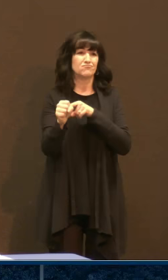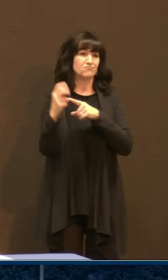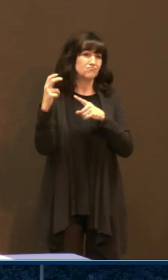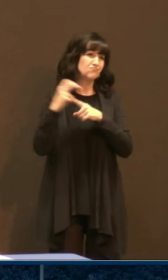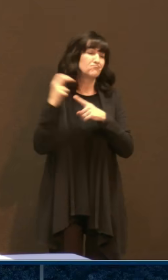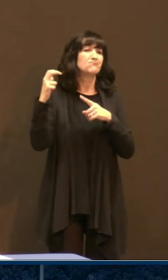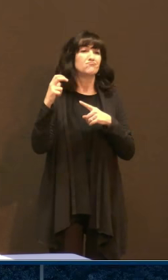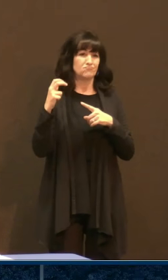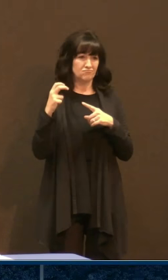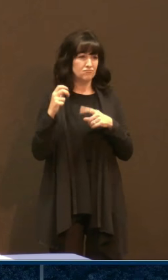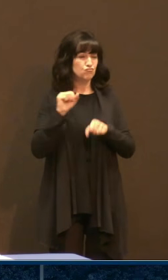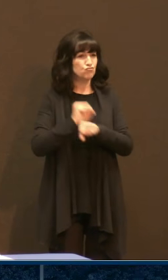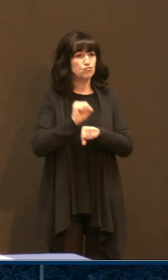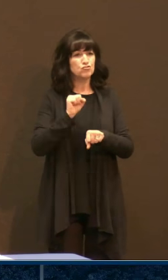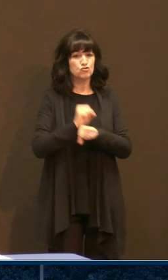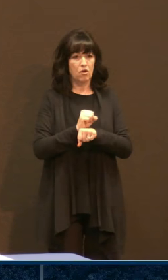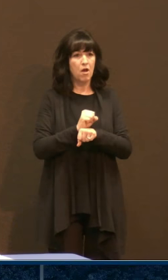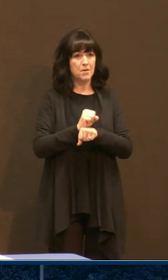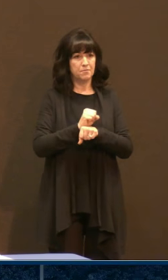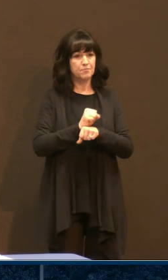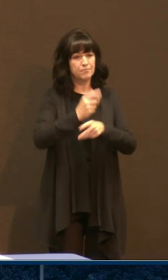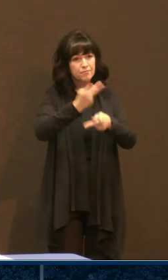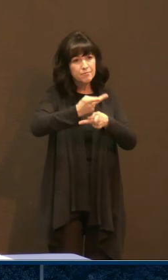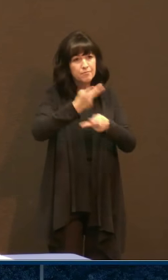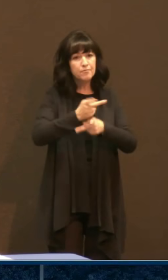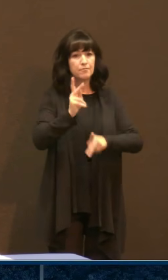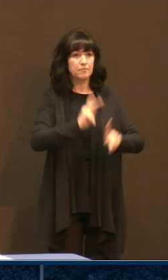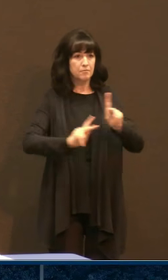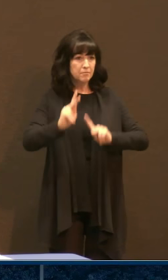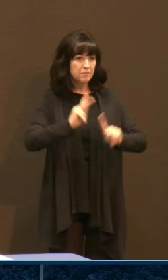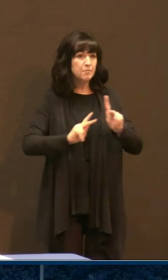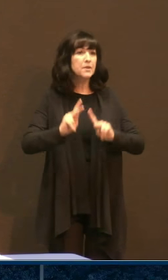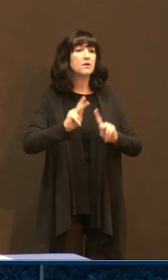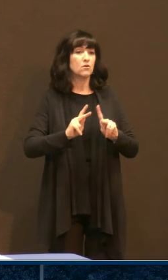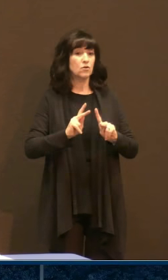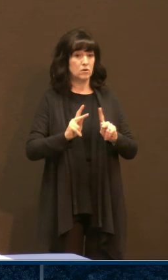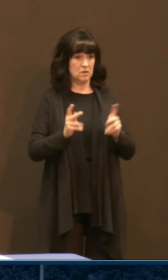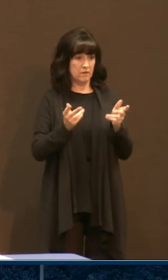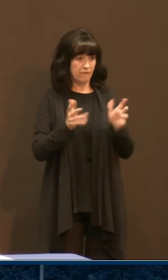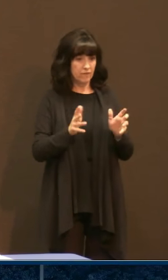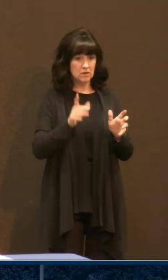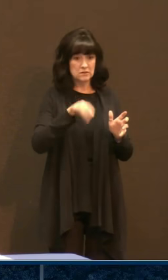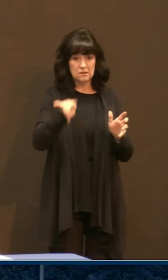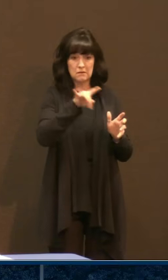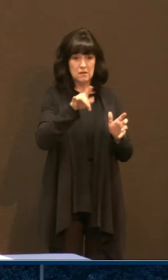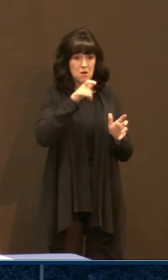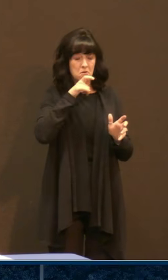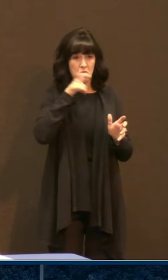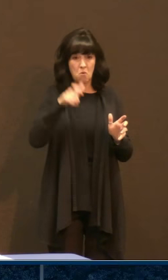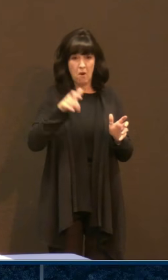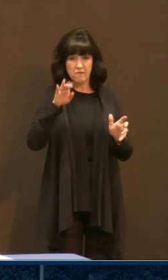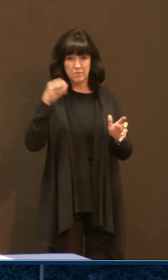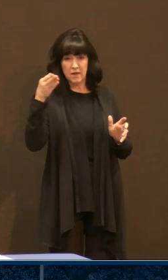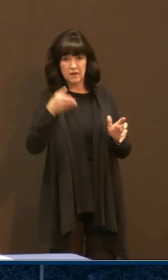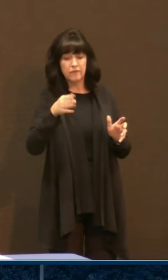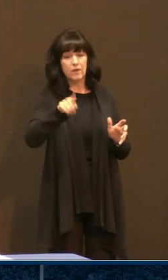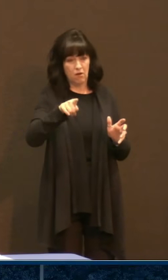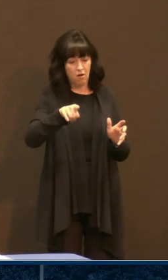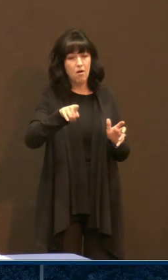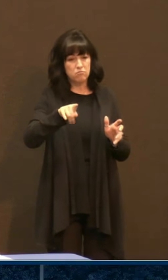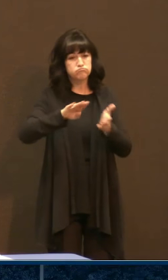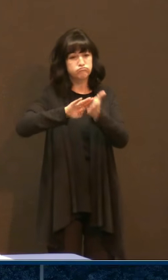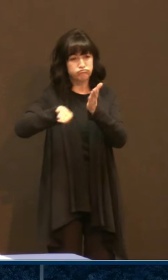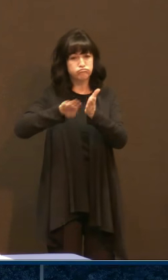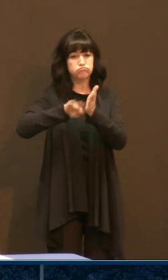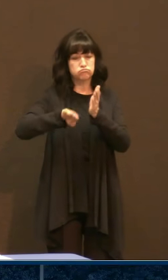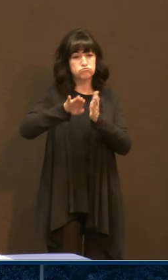treating patients and clearing their hospitals to make room for these patients and for any surge that will come,